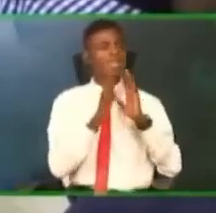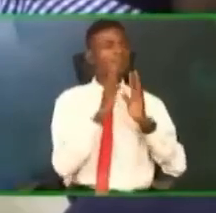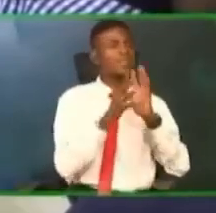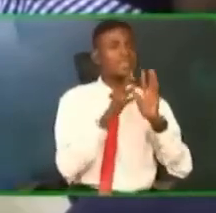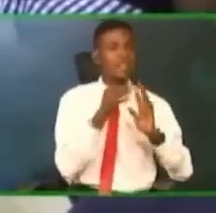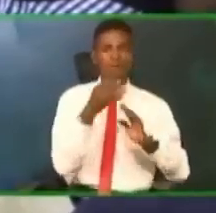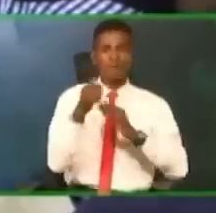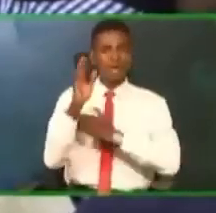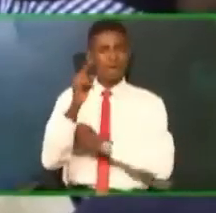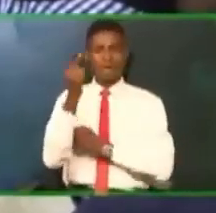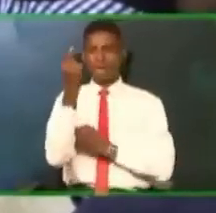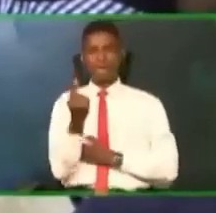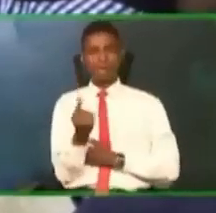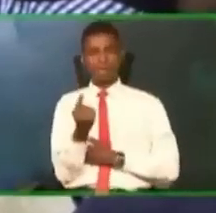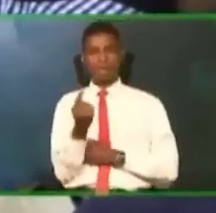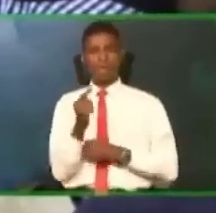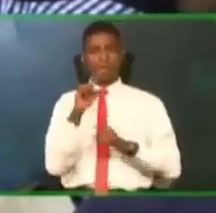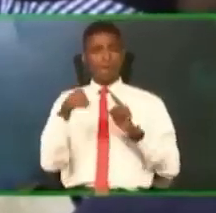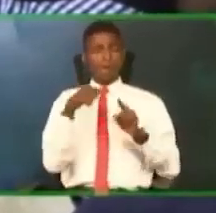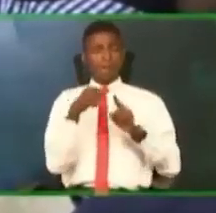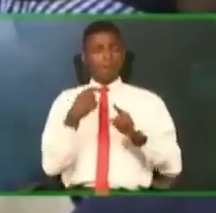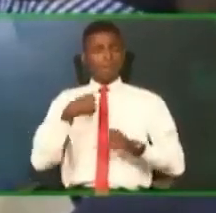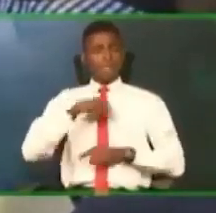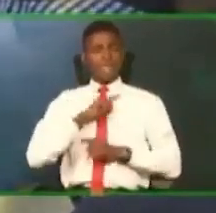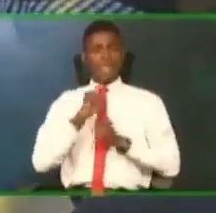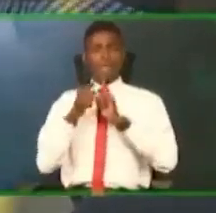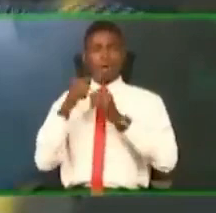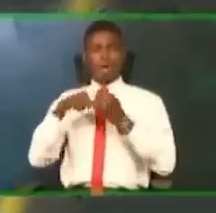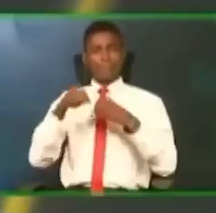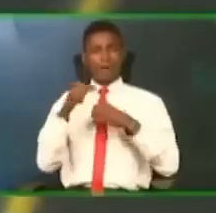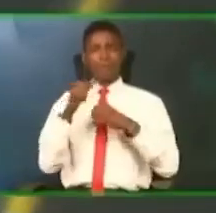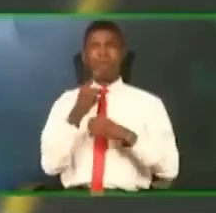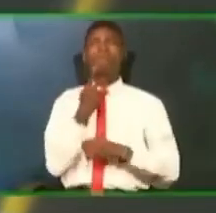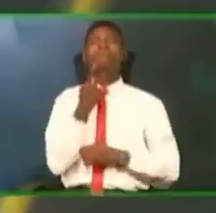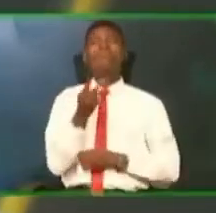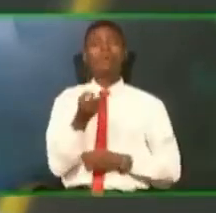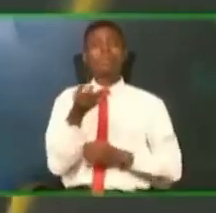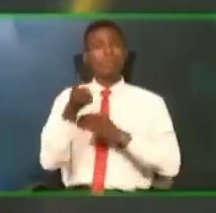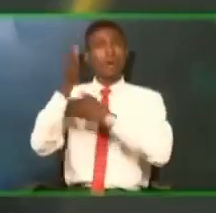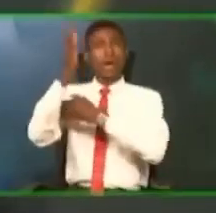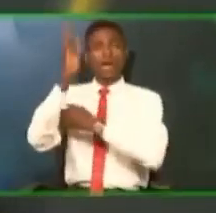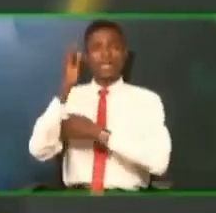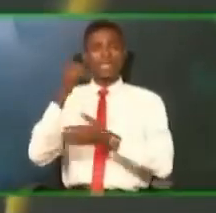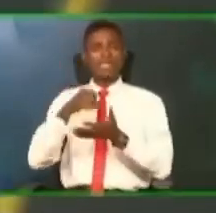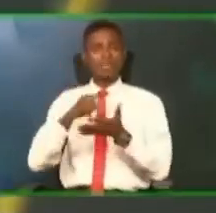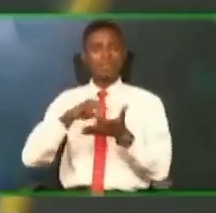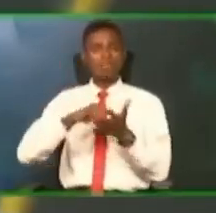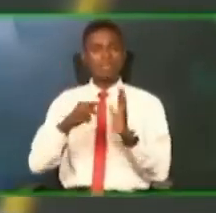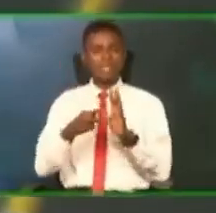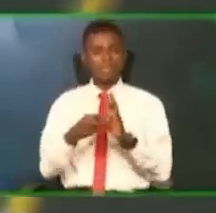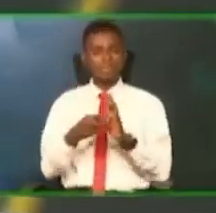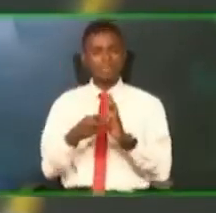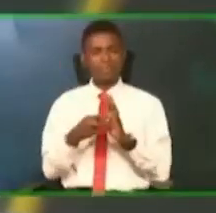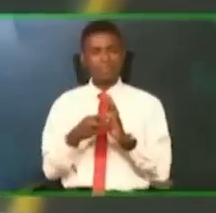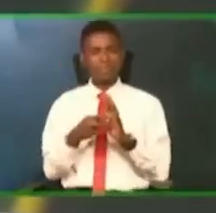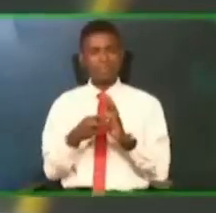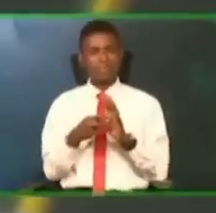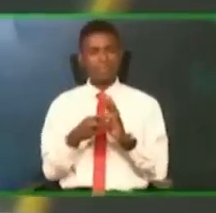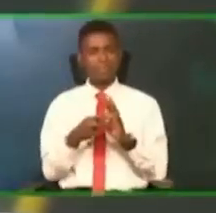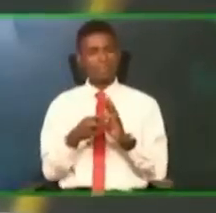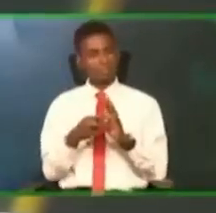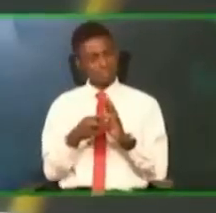God. Are we together? When we talk about the voice of God, it represents, you may write this down if you're writing,